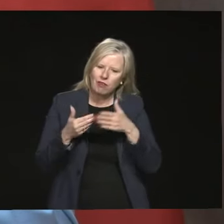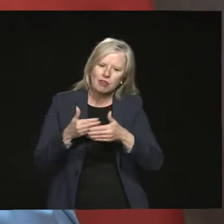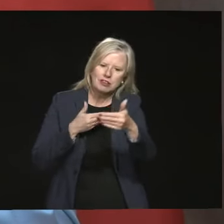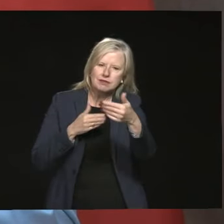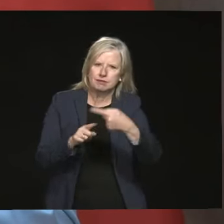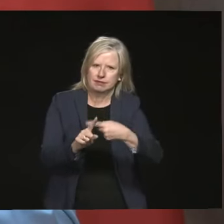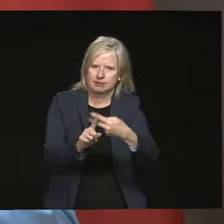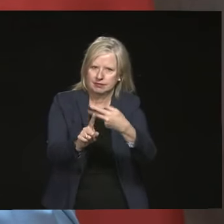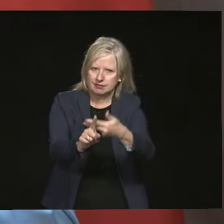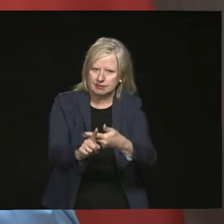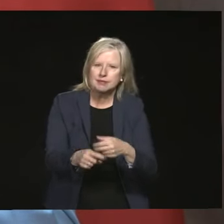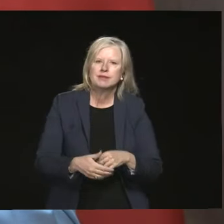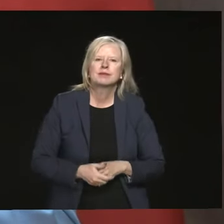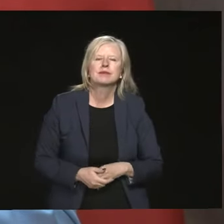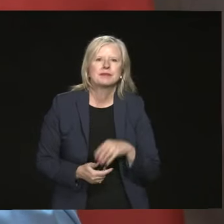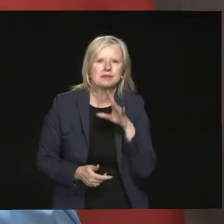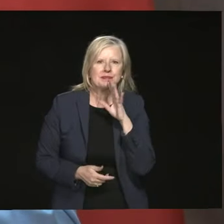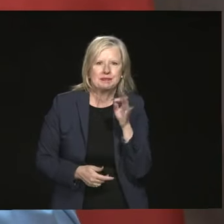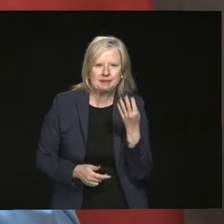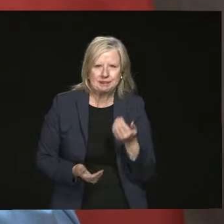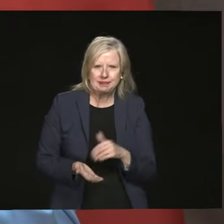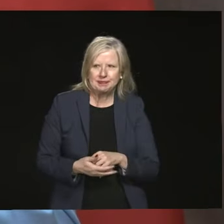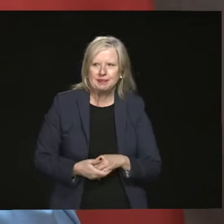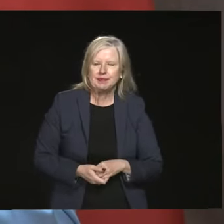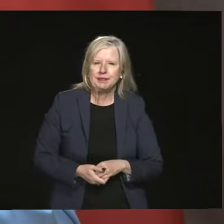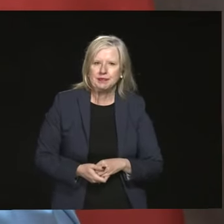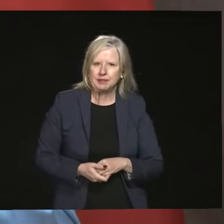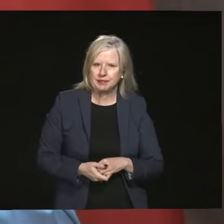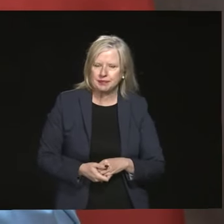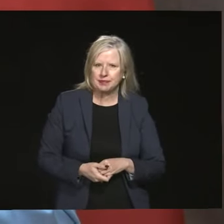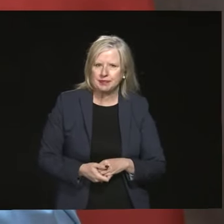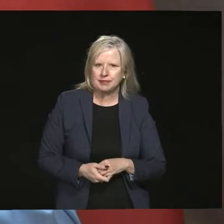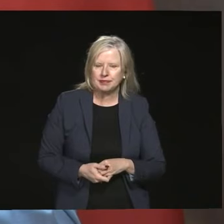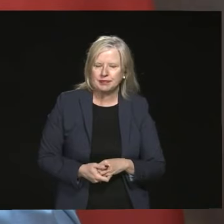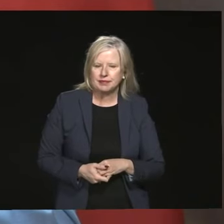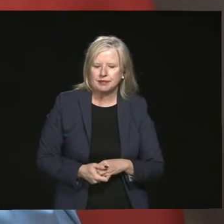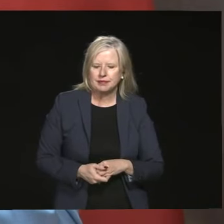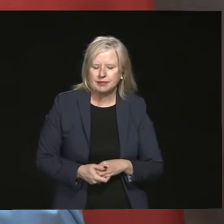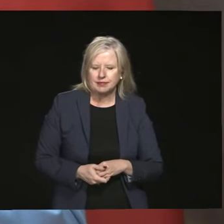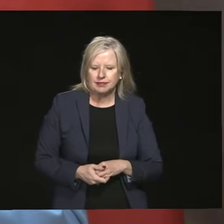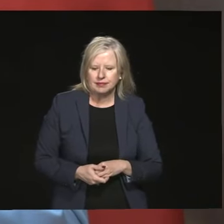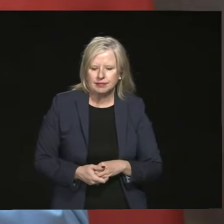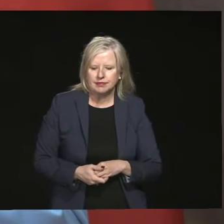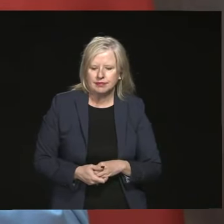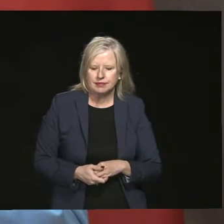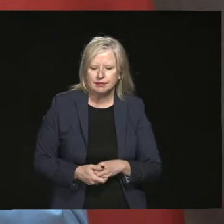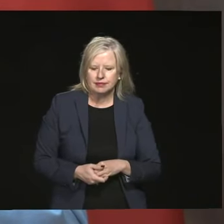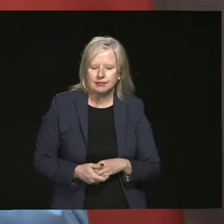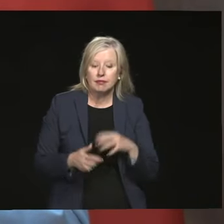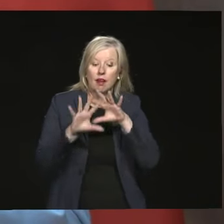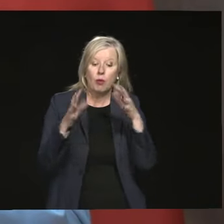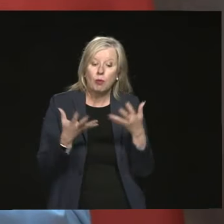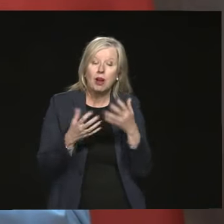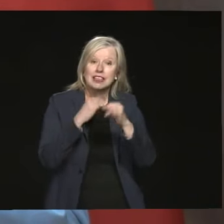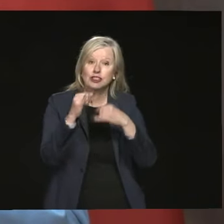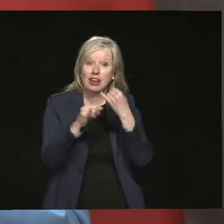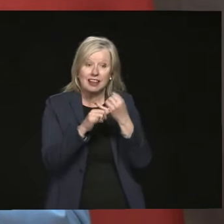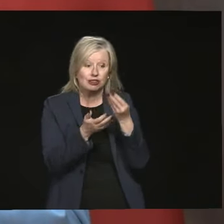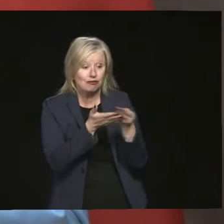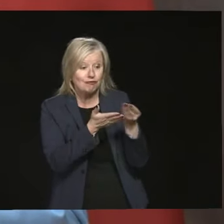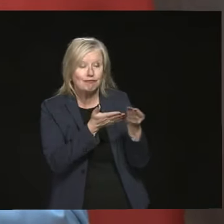de nos achats à l'étranger que nous For faisons our surtout international en Chine, purchases, nos which are fonctionnaires largely travaillent en coming from